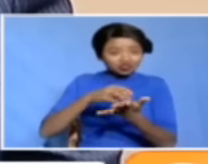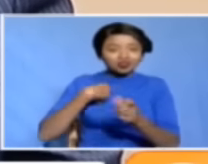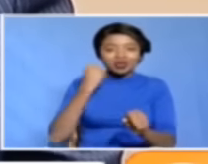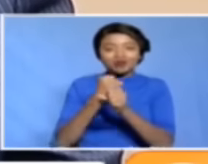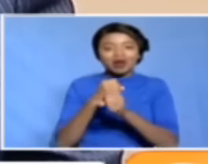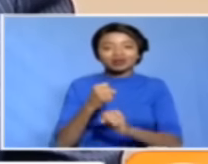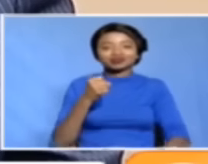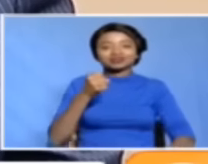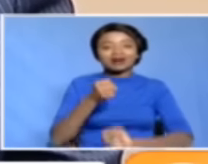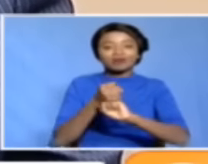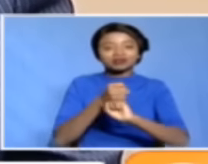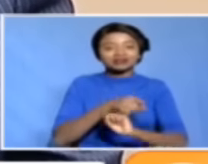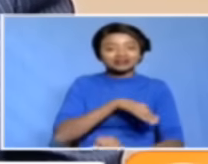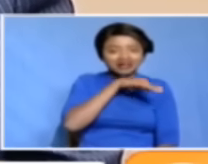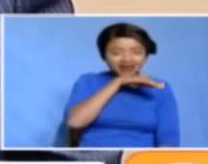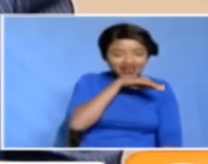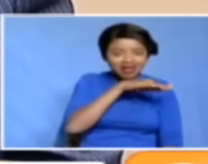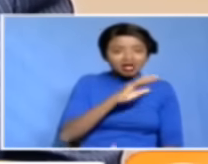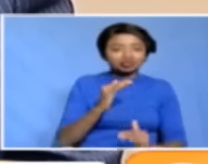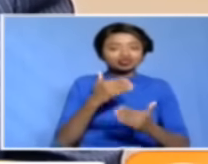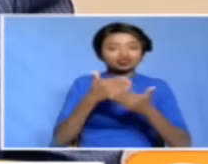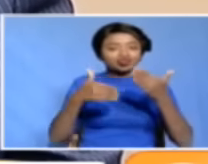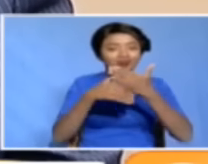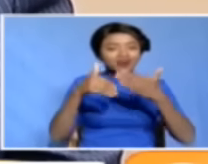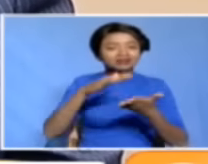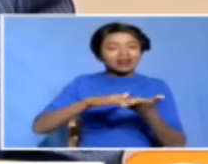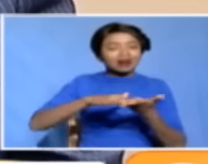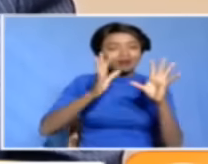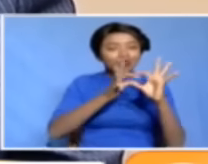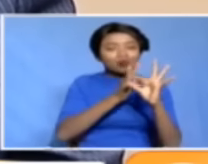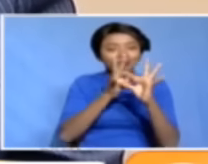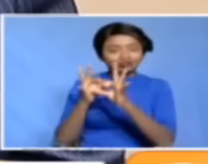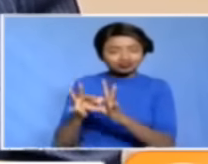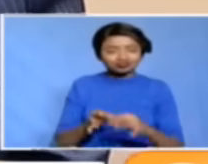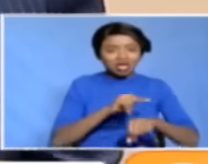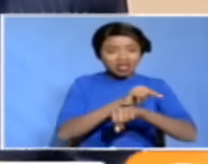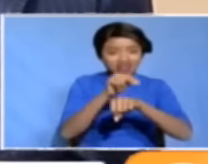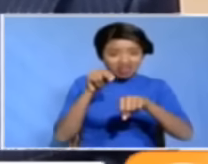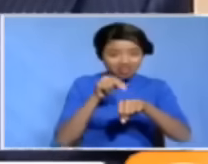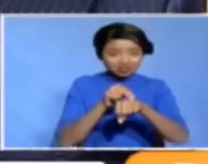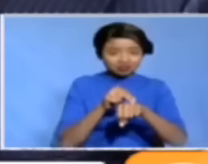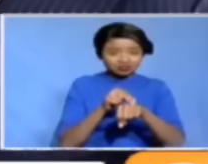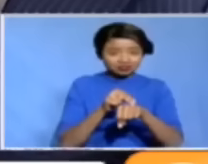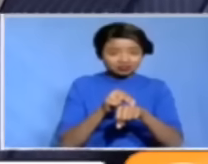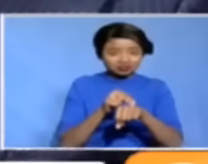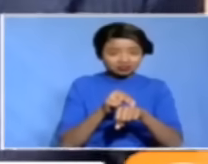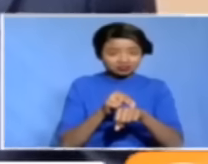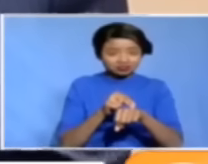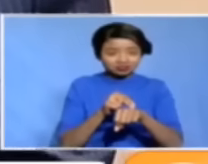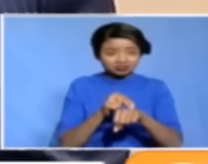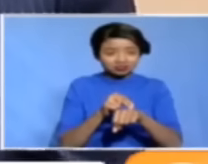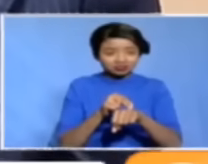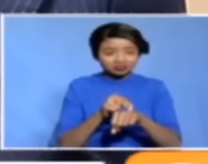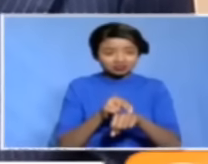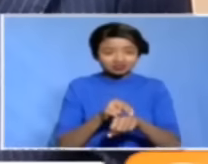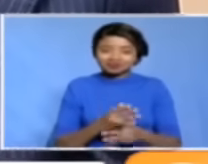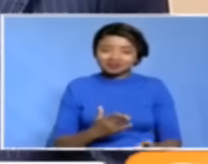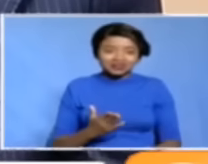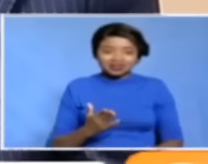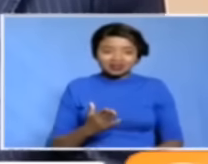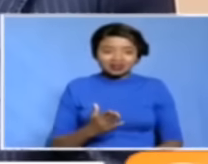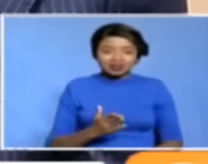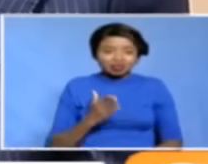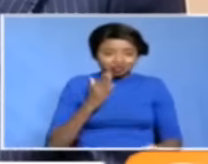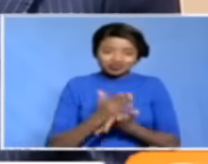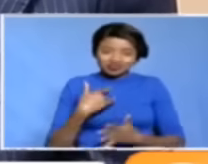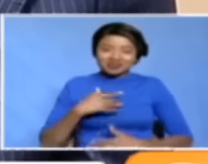minister in building a more united, cohesive nation. All right. And, Hussein, you know, I told you I'm very loyal, so I'm loyal to